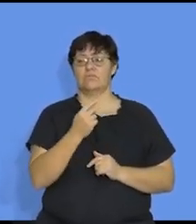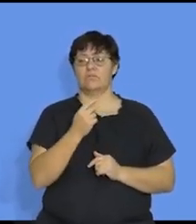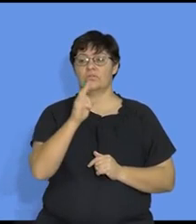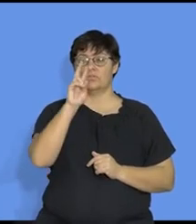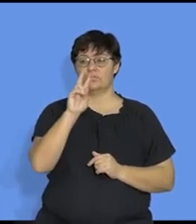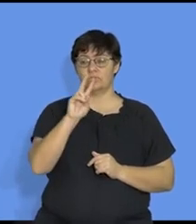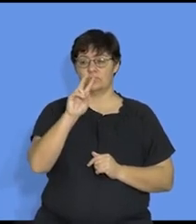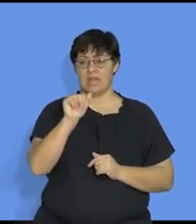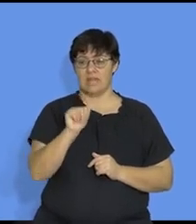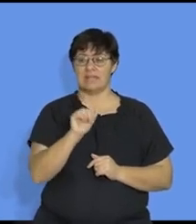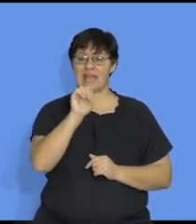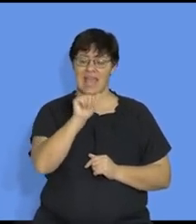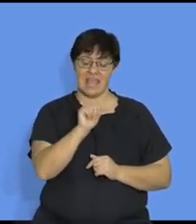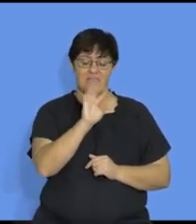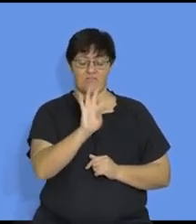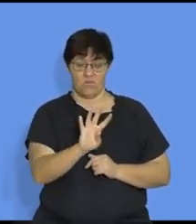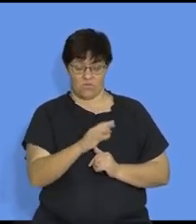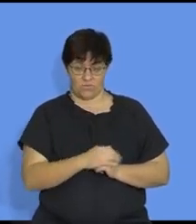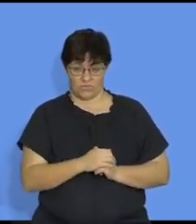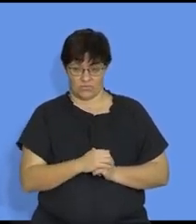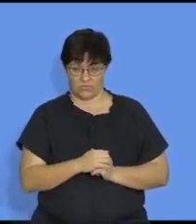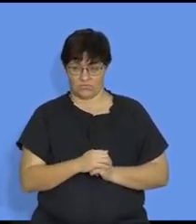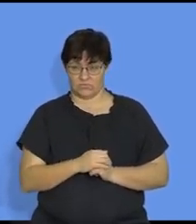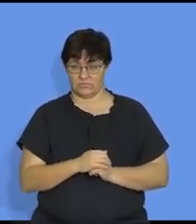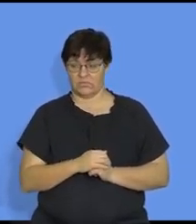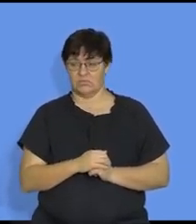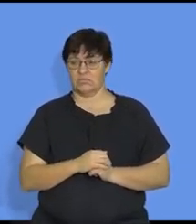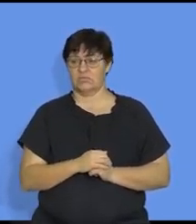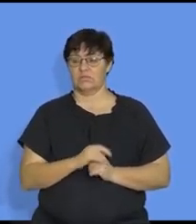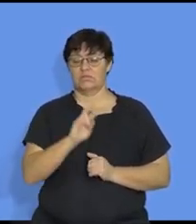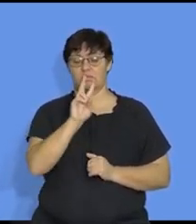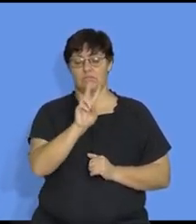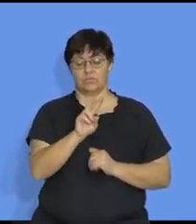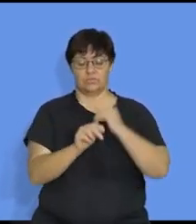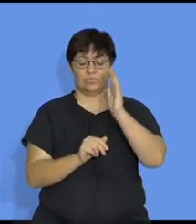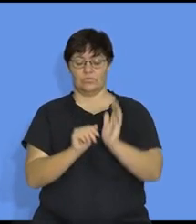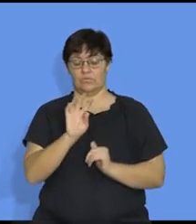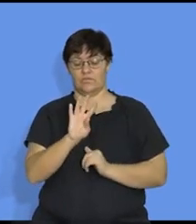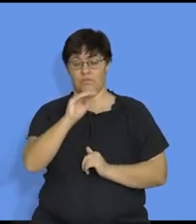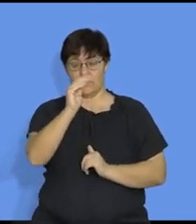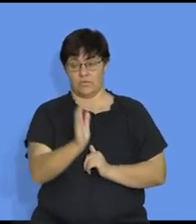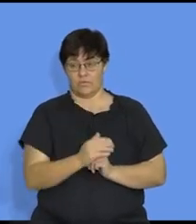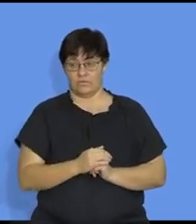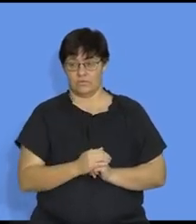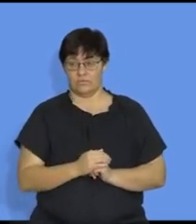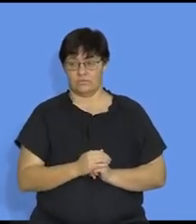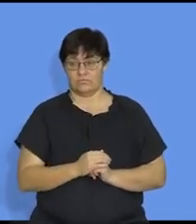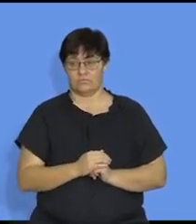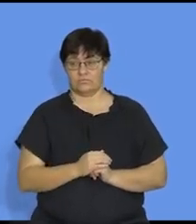2a. A is a value of 4. So it's going to be 2